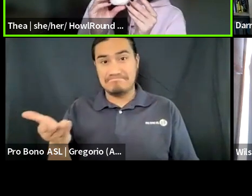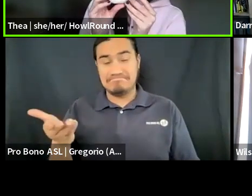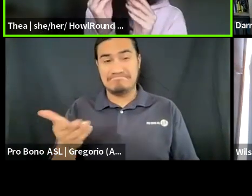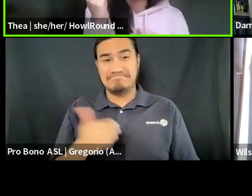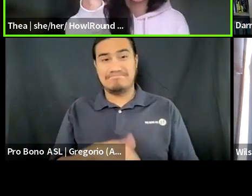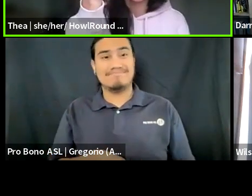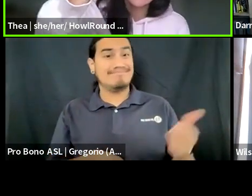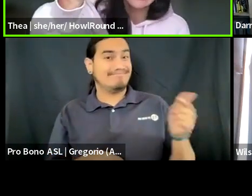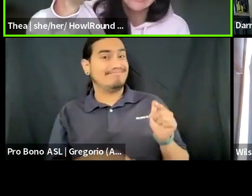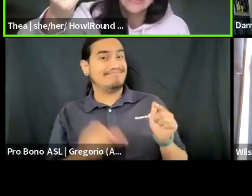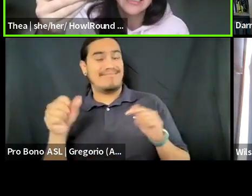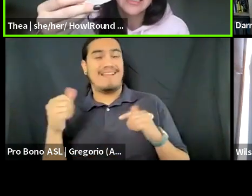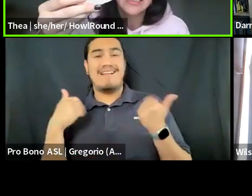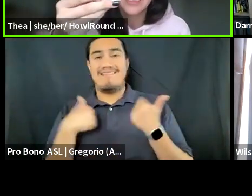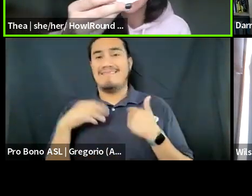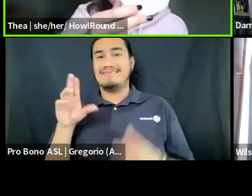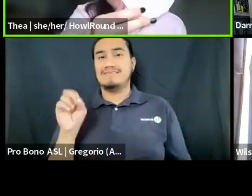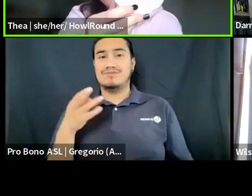I have a shell